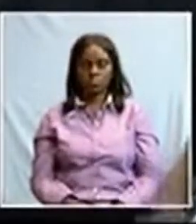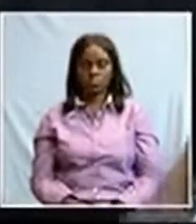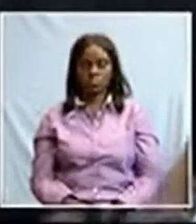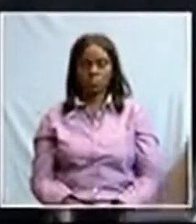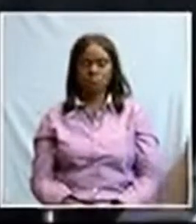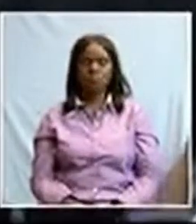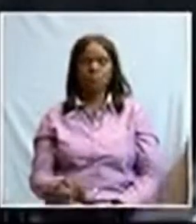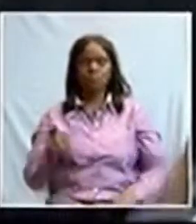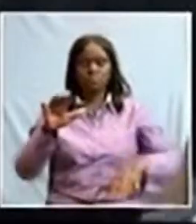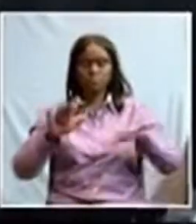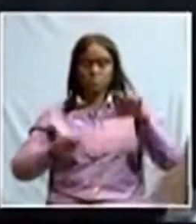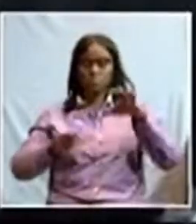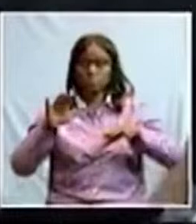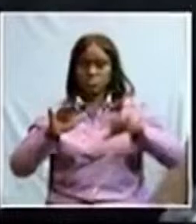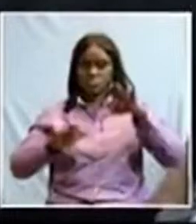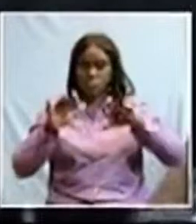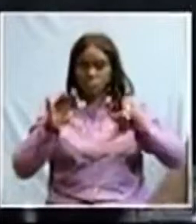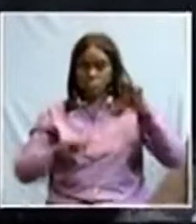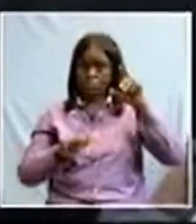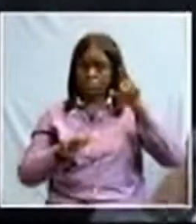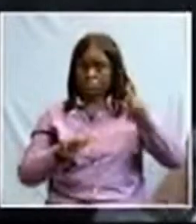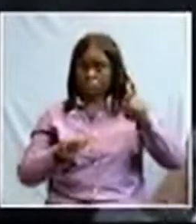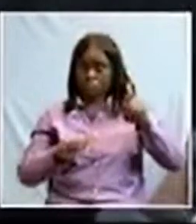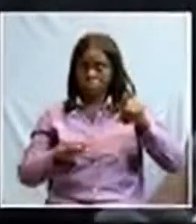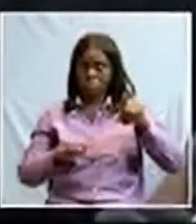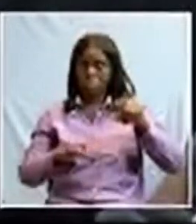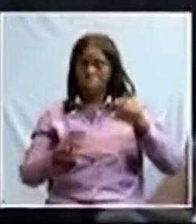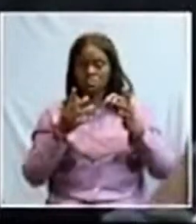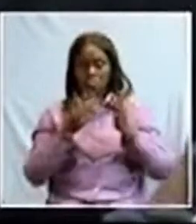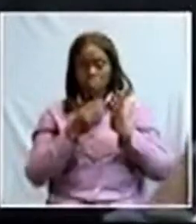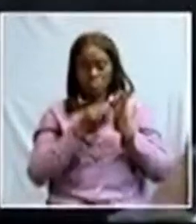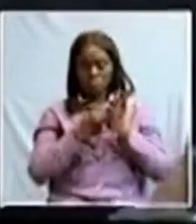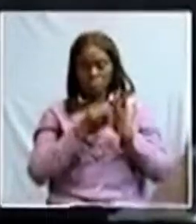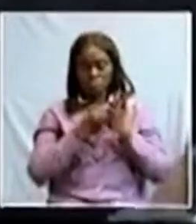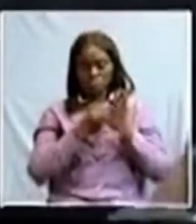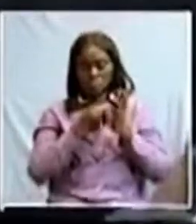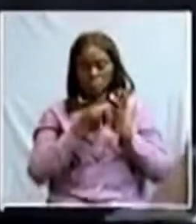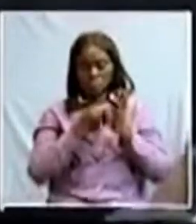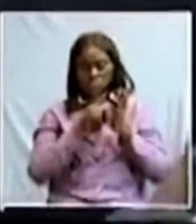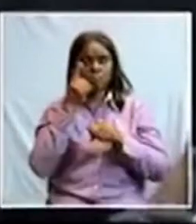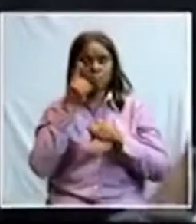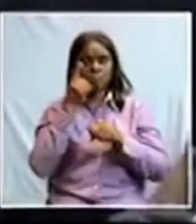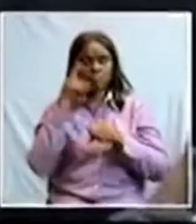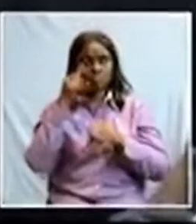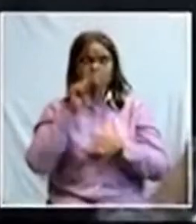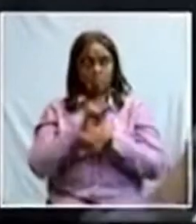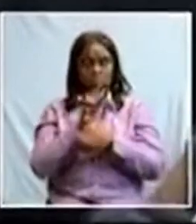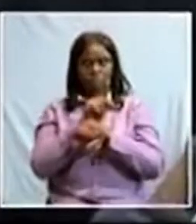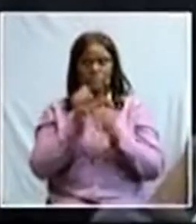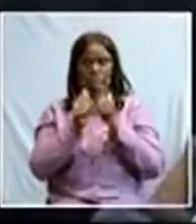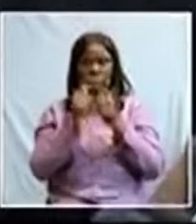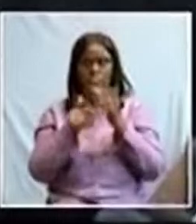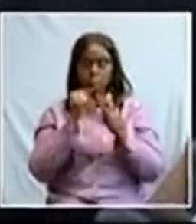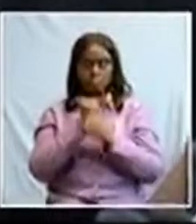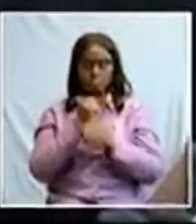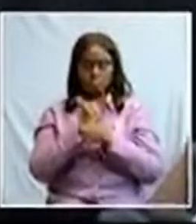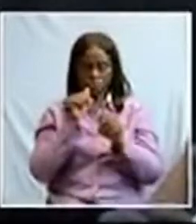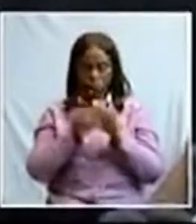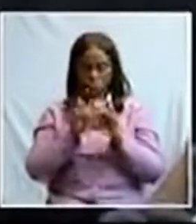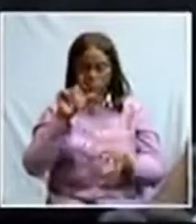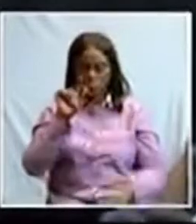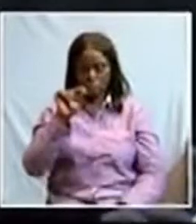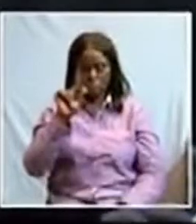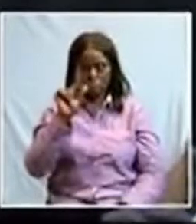So the balance is the fund that was committed for 20 projects that were executed in